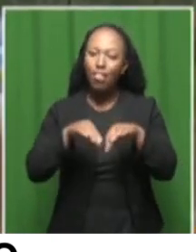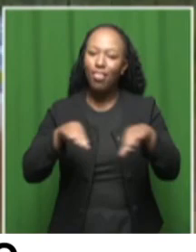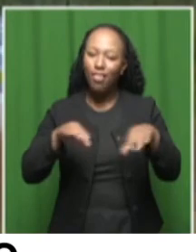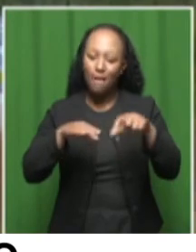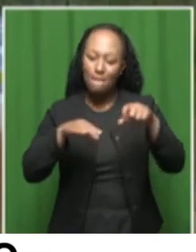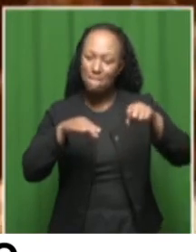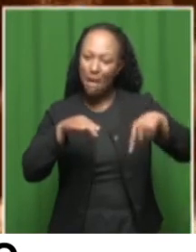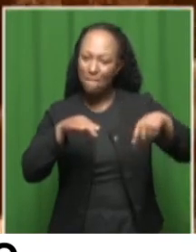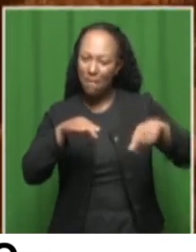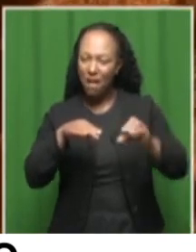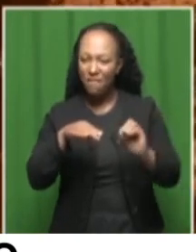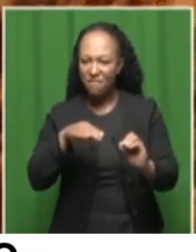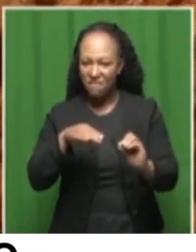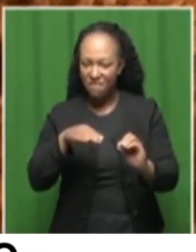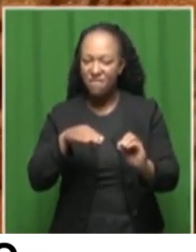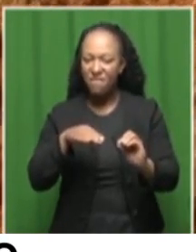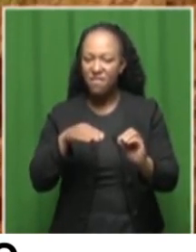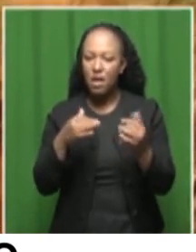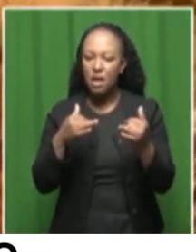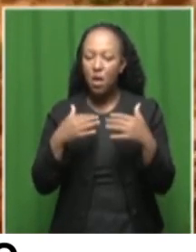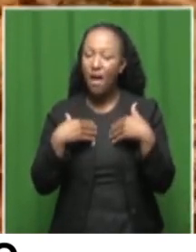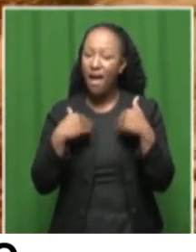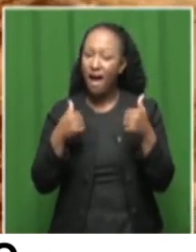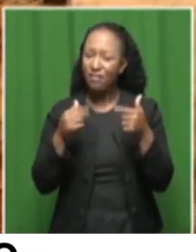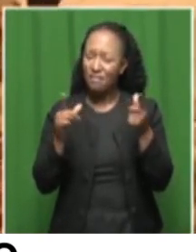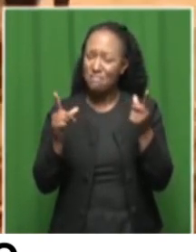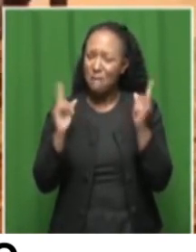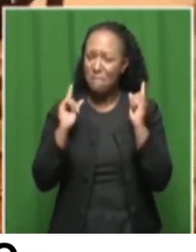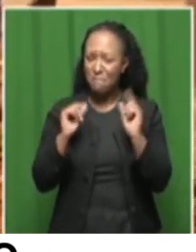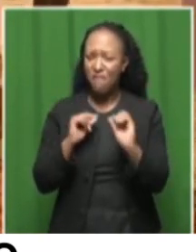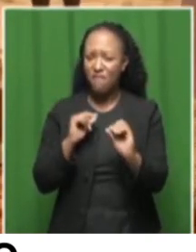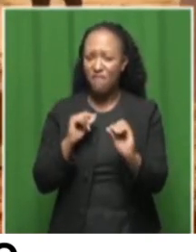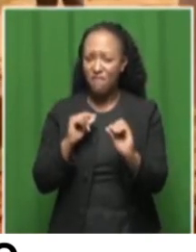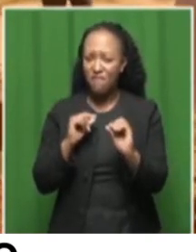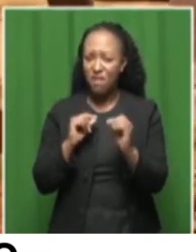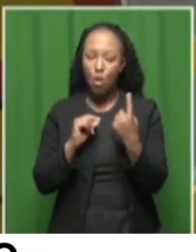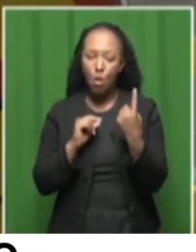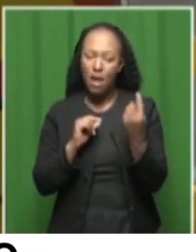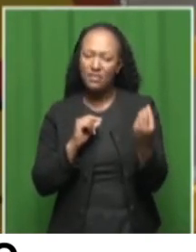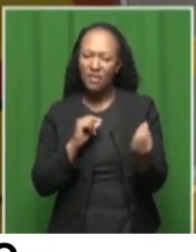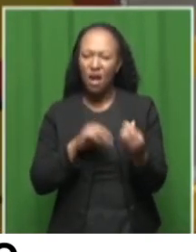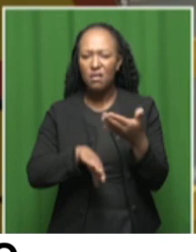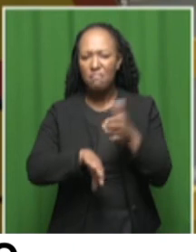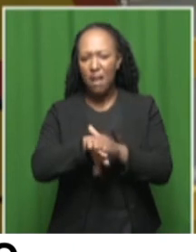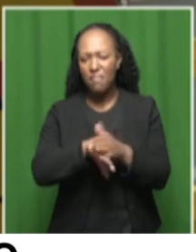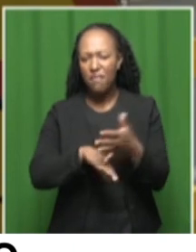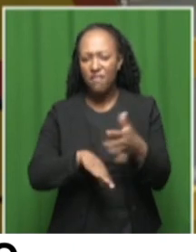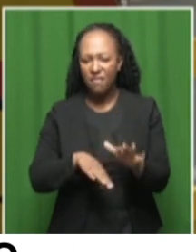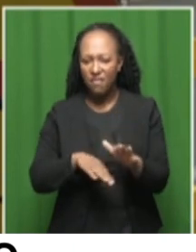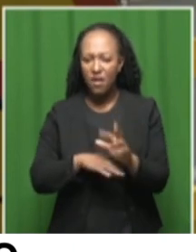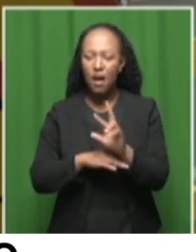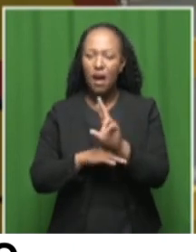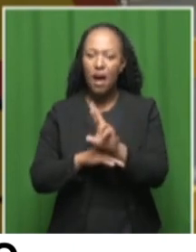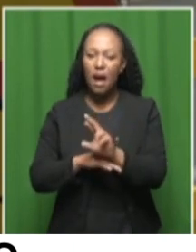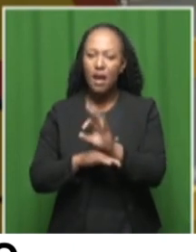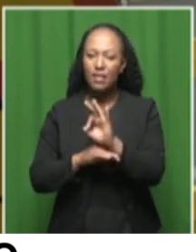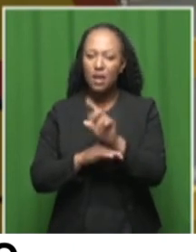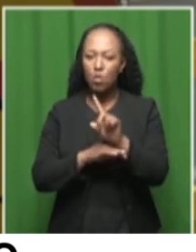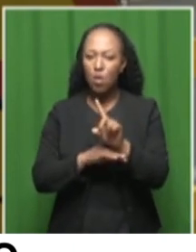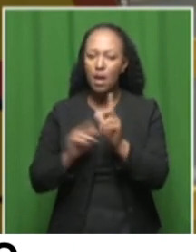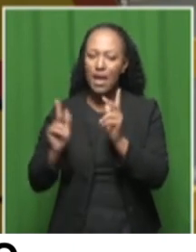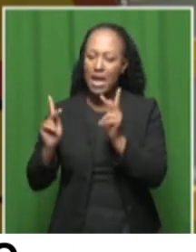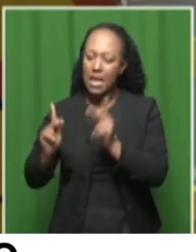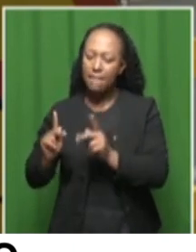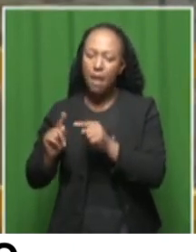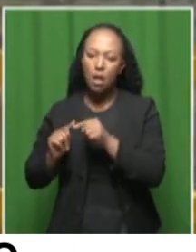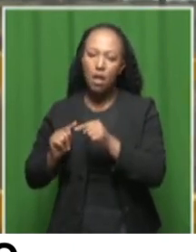pump station, posing a health hazard that has led to death. The R31 road between Kimberley and